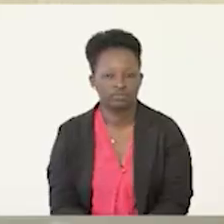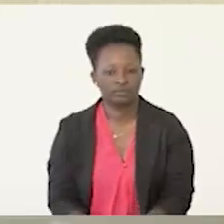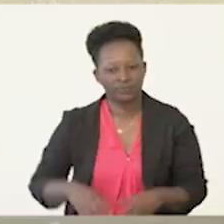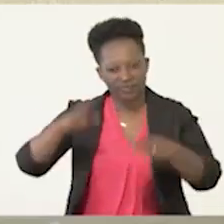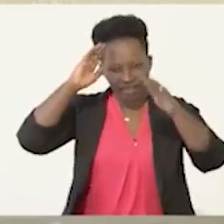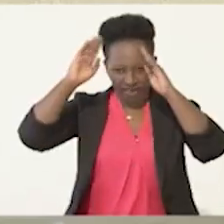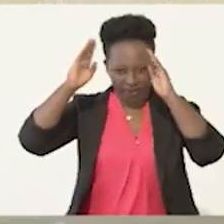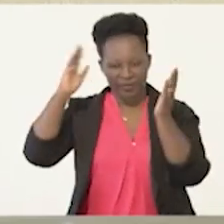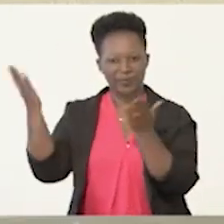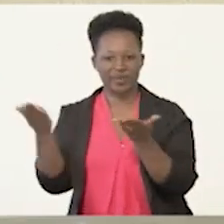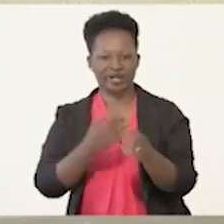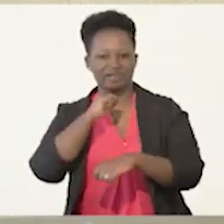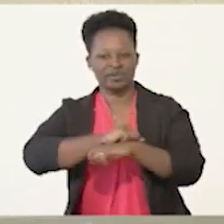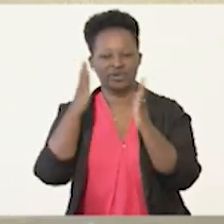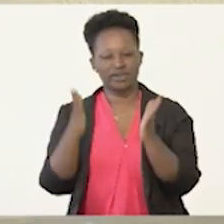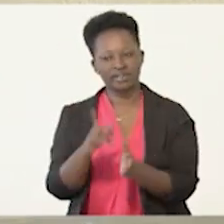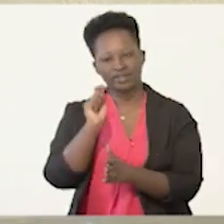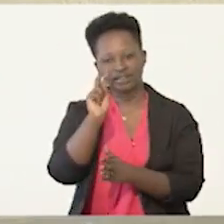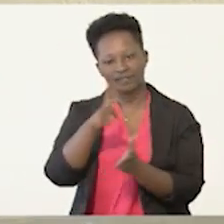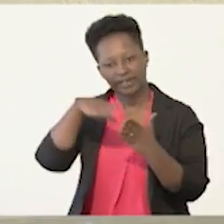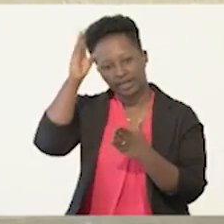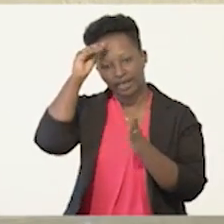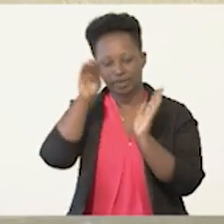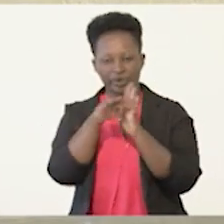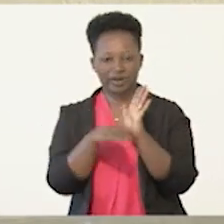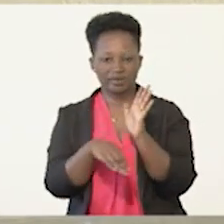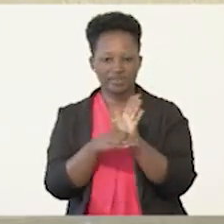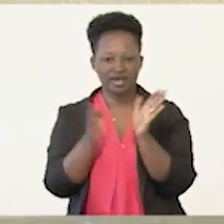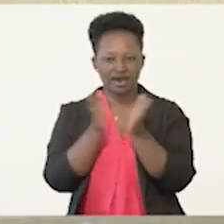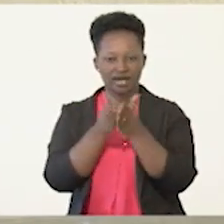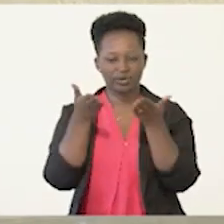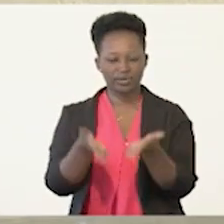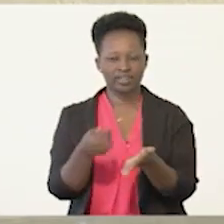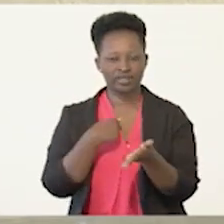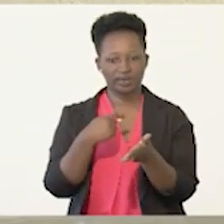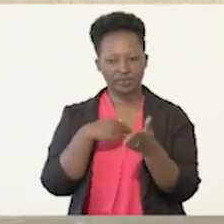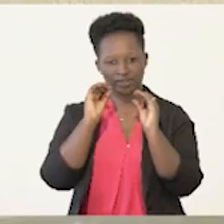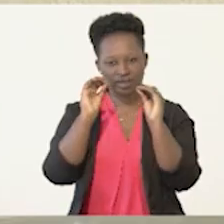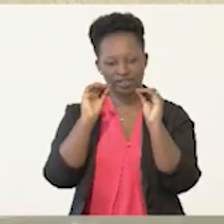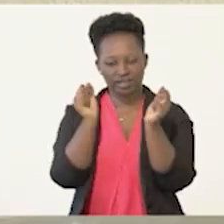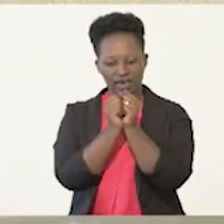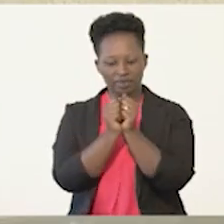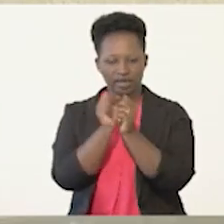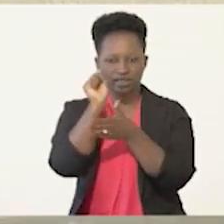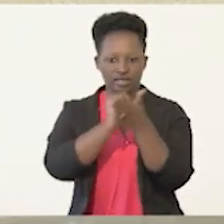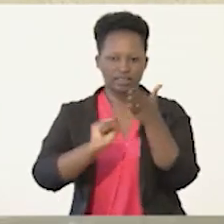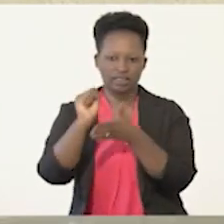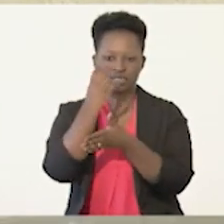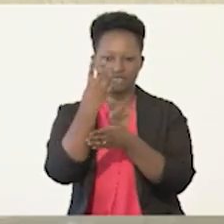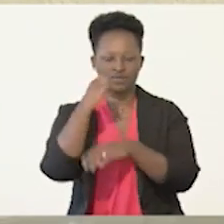Hello, welcome students to TV learning programs. And today I'm going to learn with Senior 4